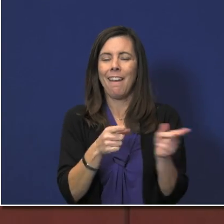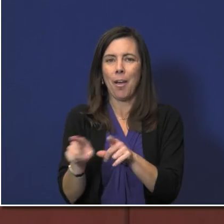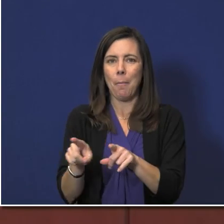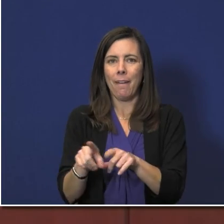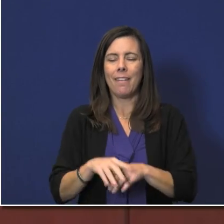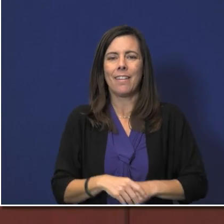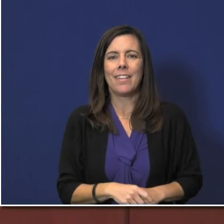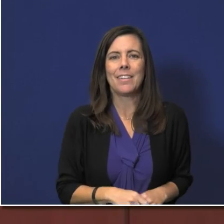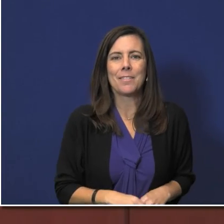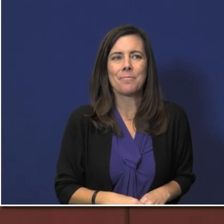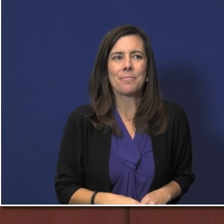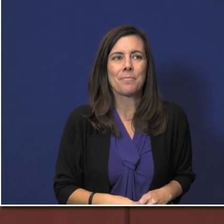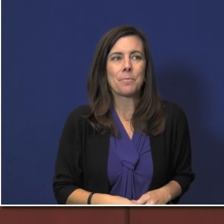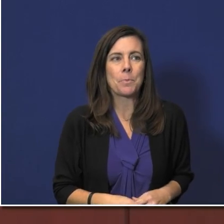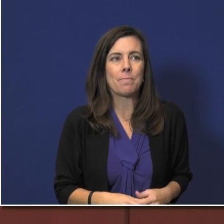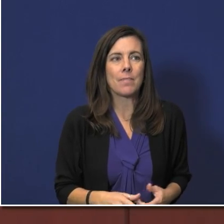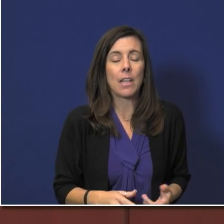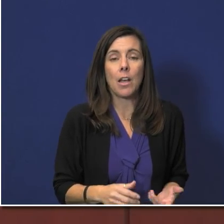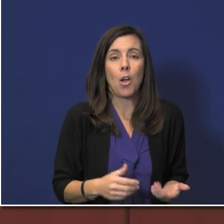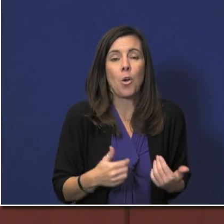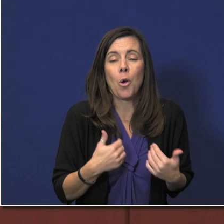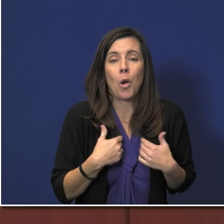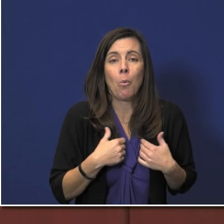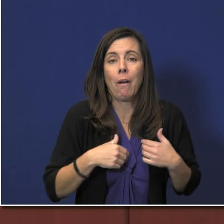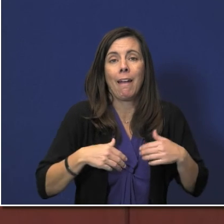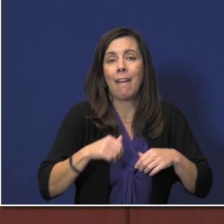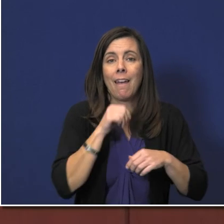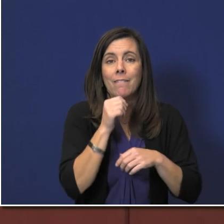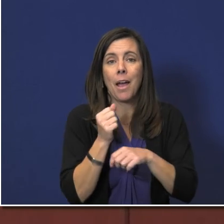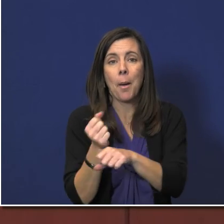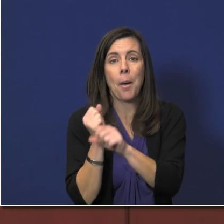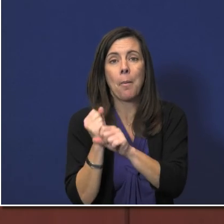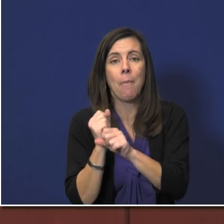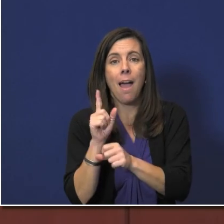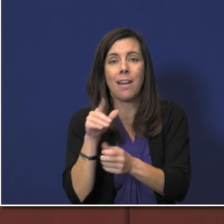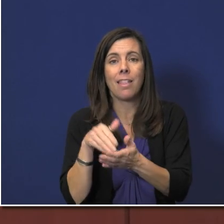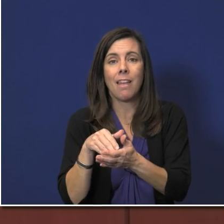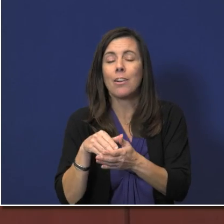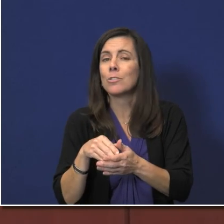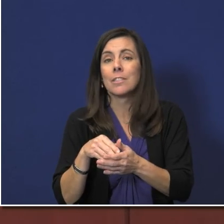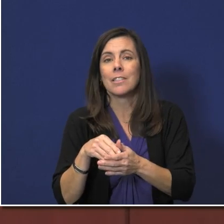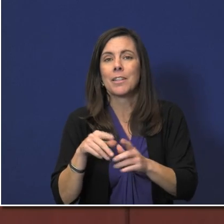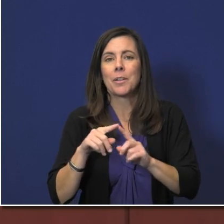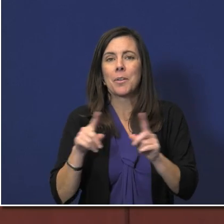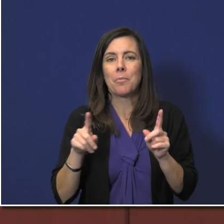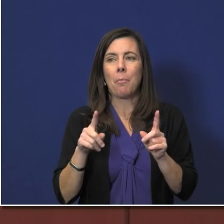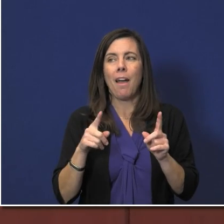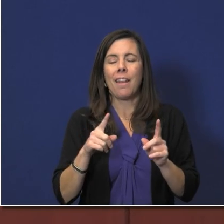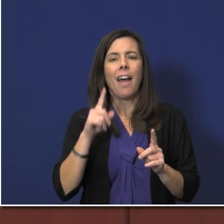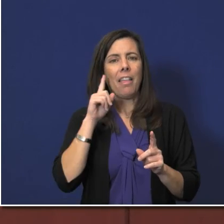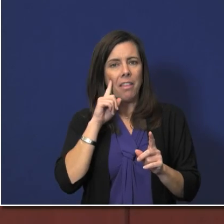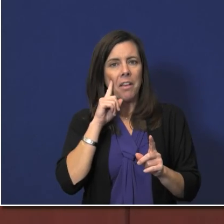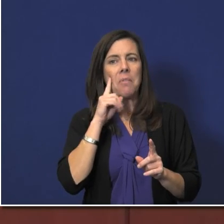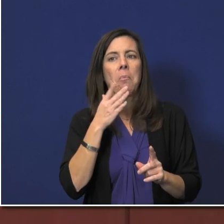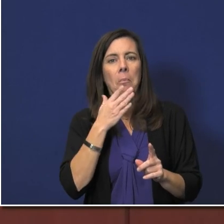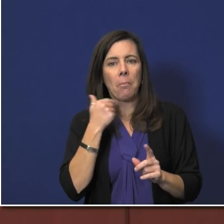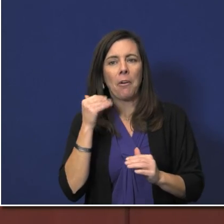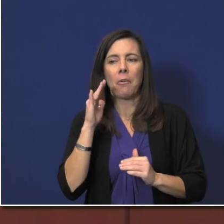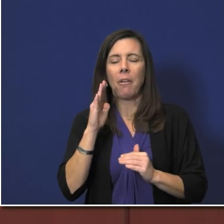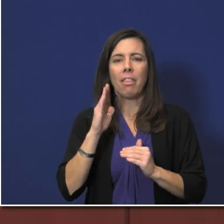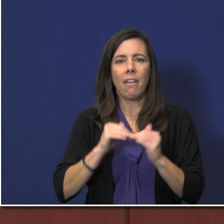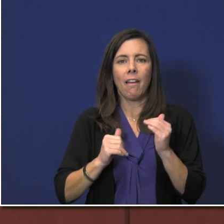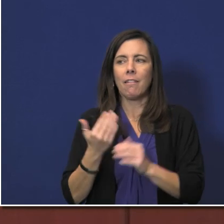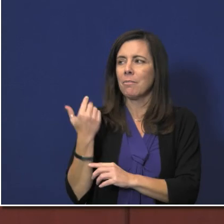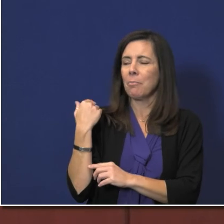hadn't batted 1,000, but it's gone so much better than I think anyone could have predicted. And that's